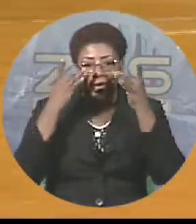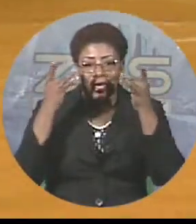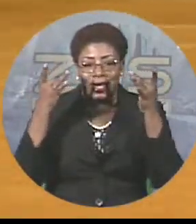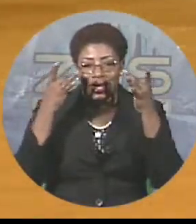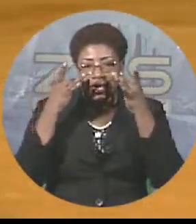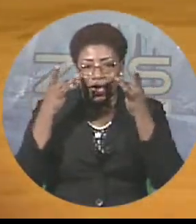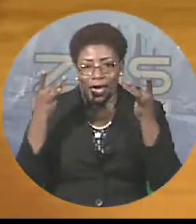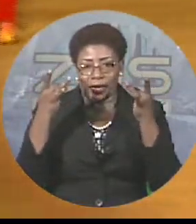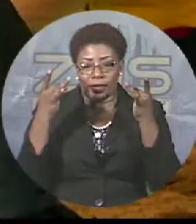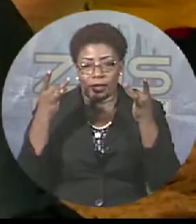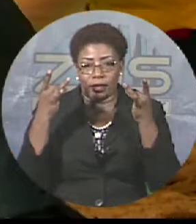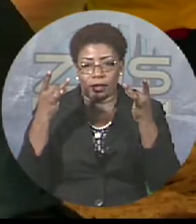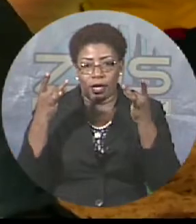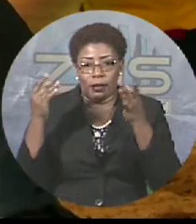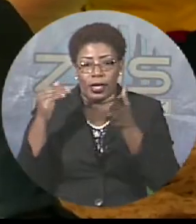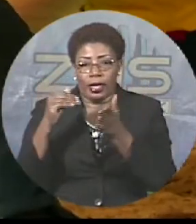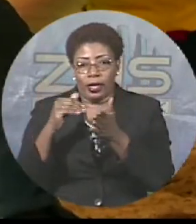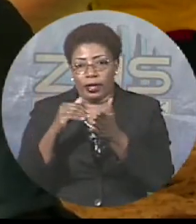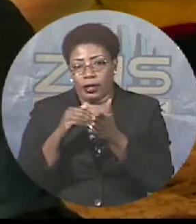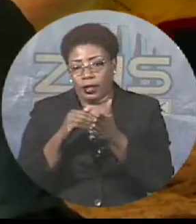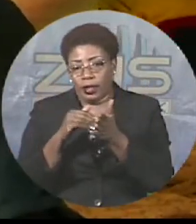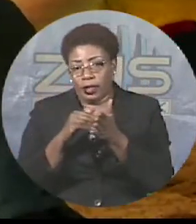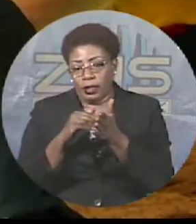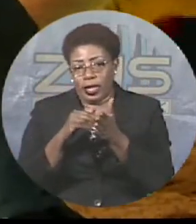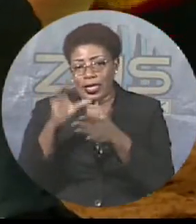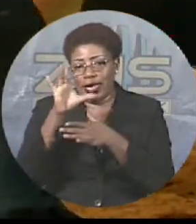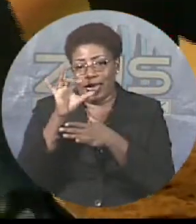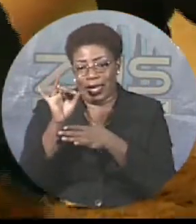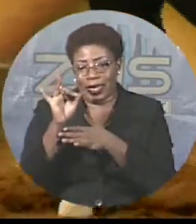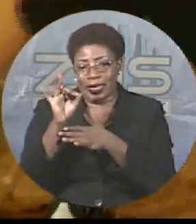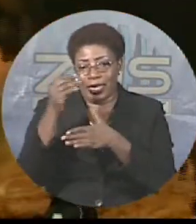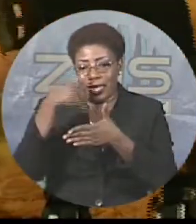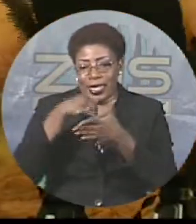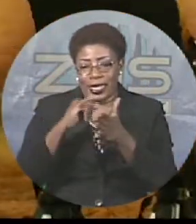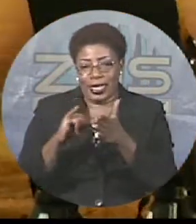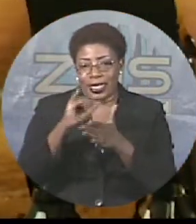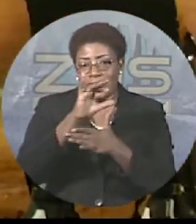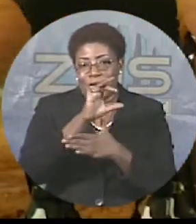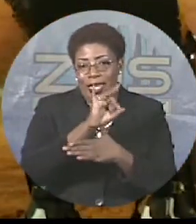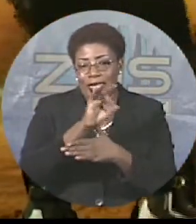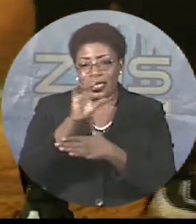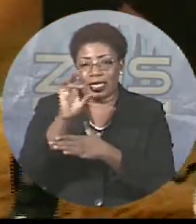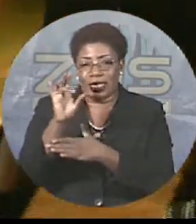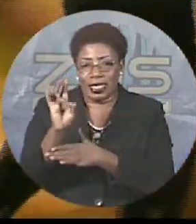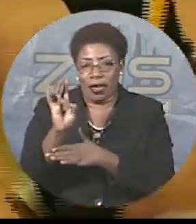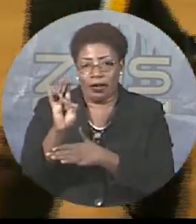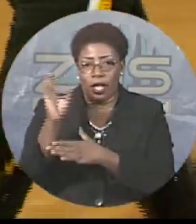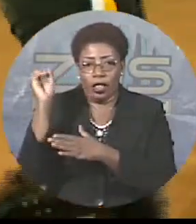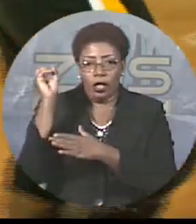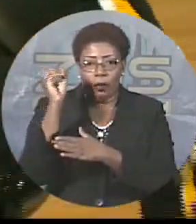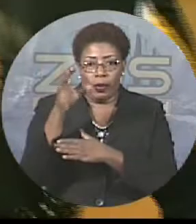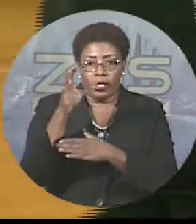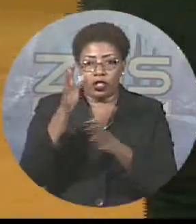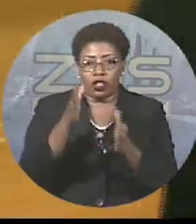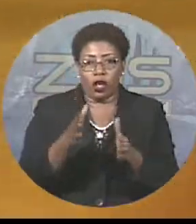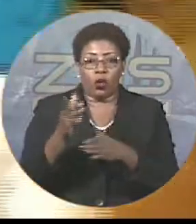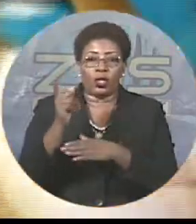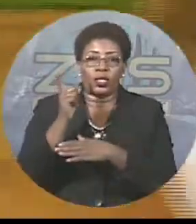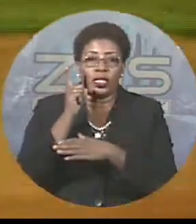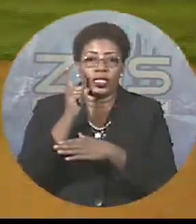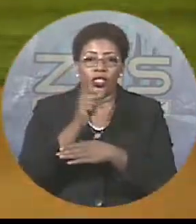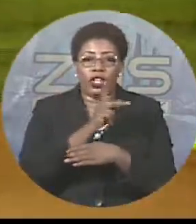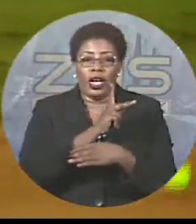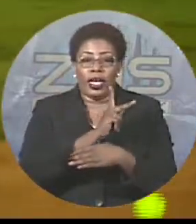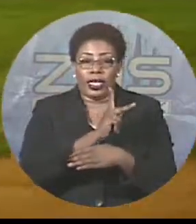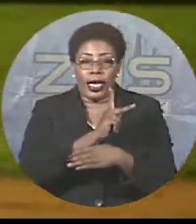outlast Stephen Bishop Benneby in 8 innings, 8-7. The winning pitcher was Linda K. Knowles, who has been